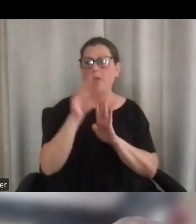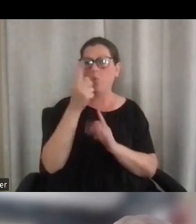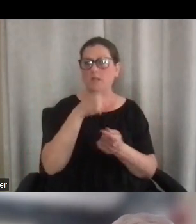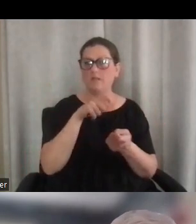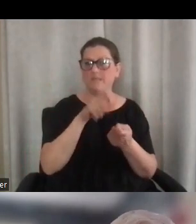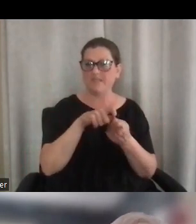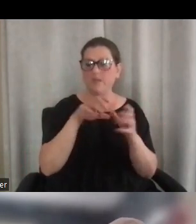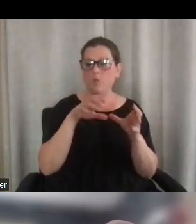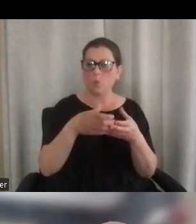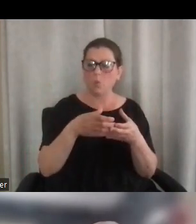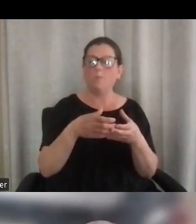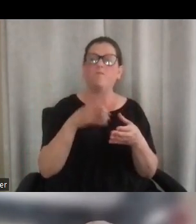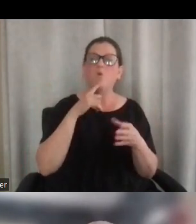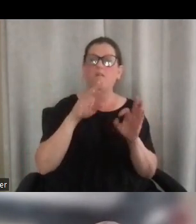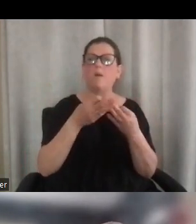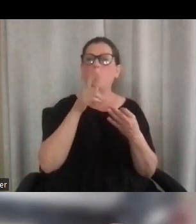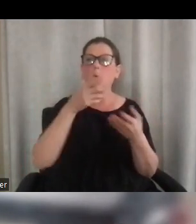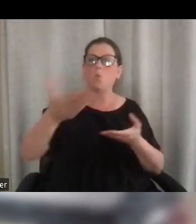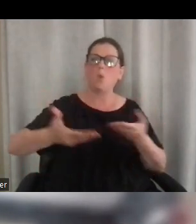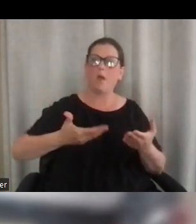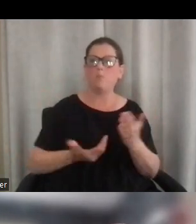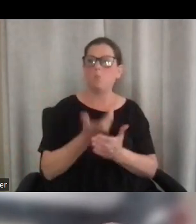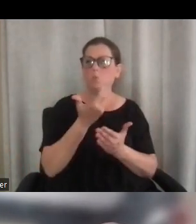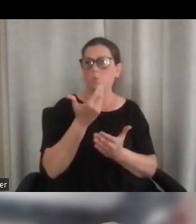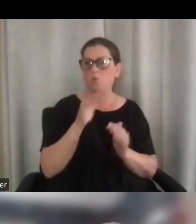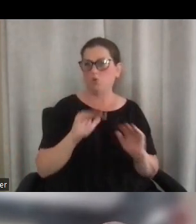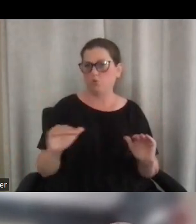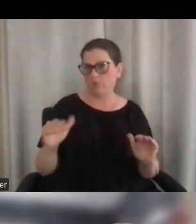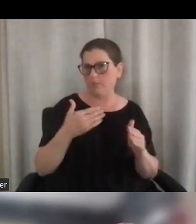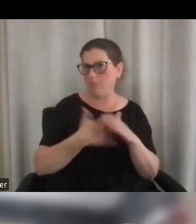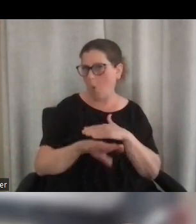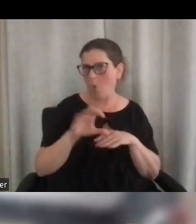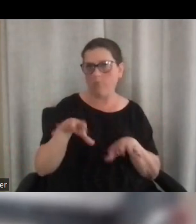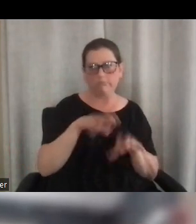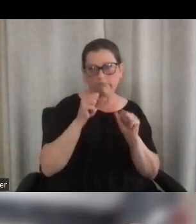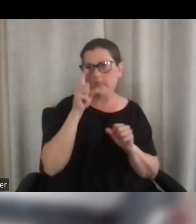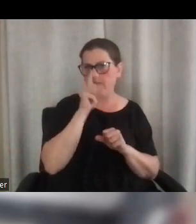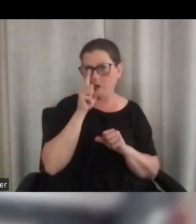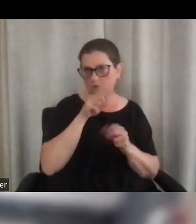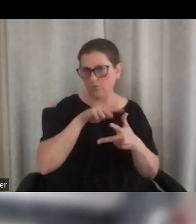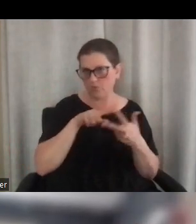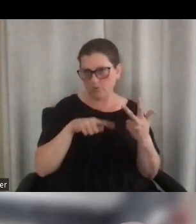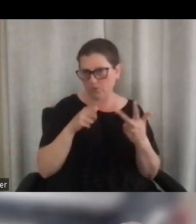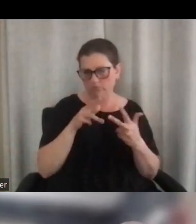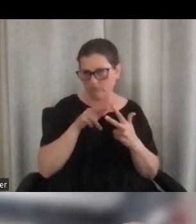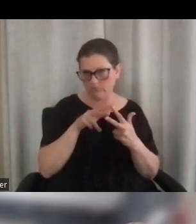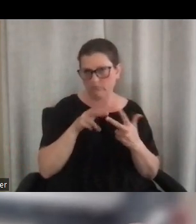welcoming new children, given particularly as our CDC grant focuses, as Lindsay described is really on